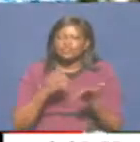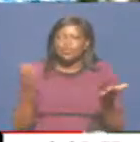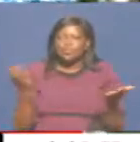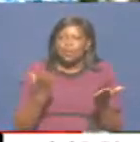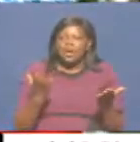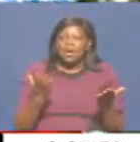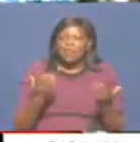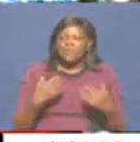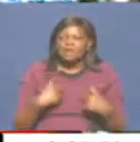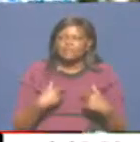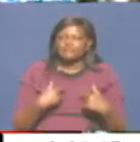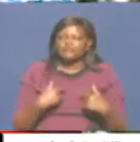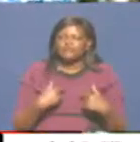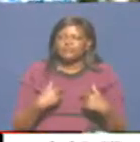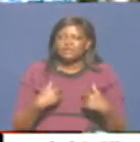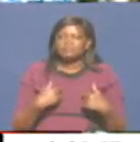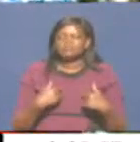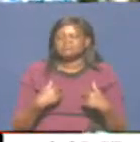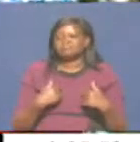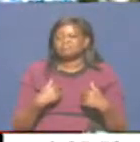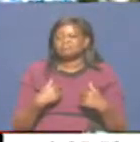degree of loneliness.